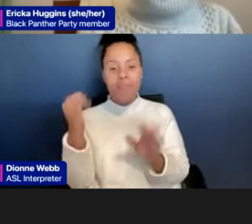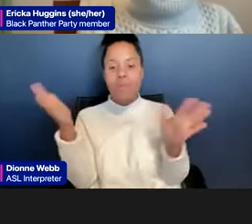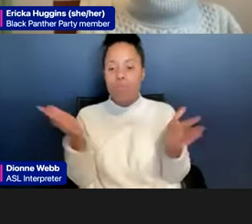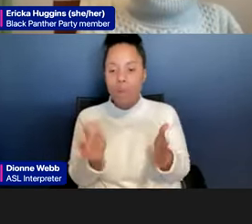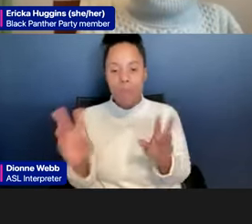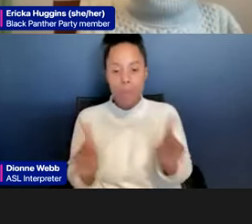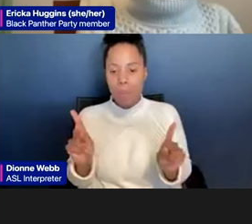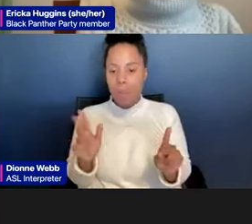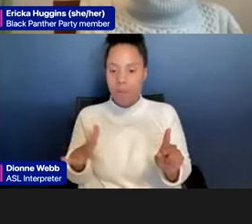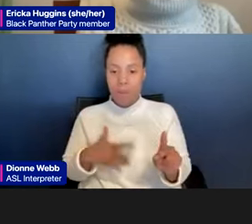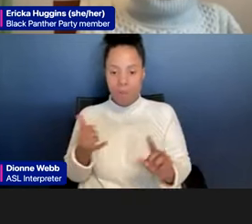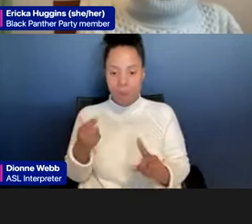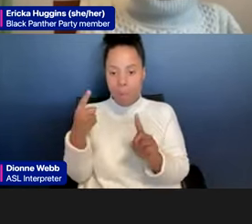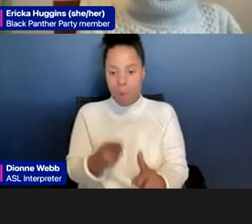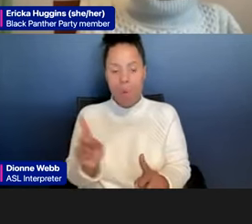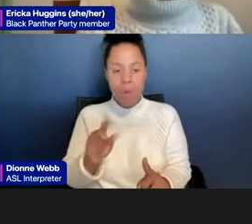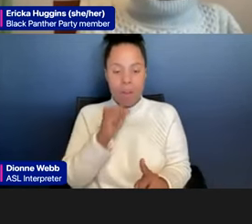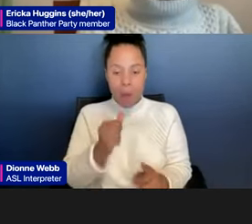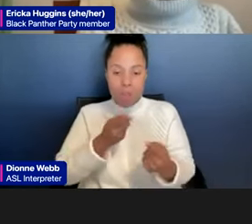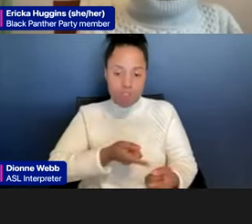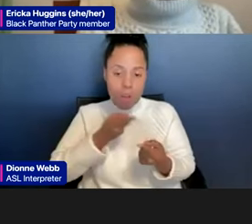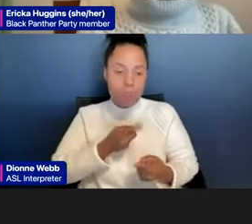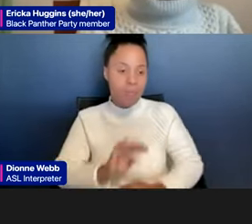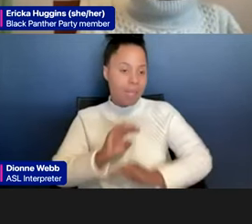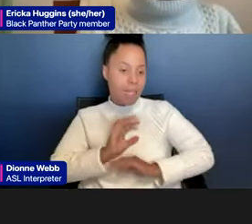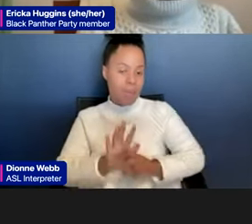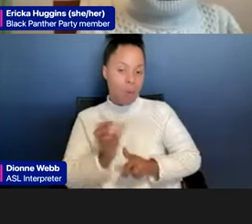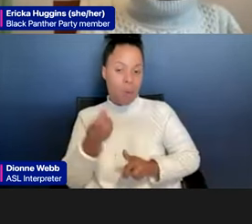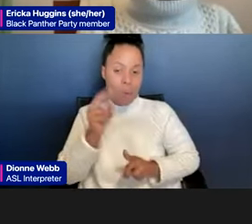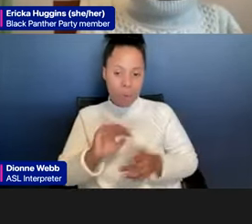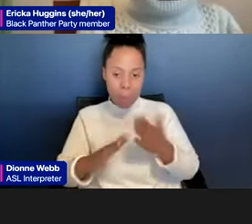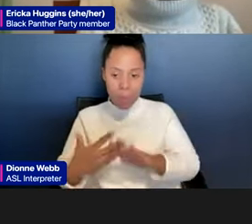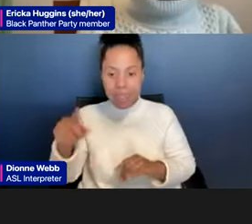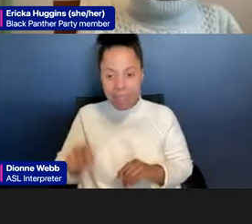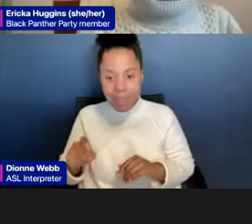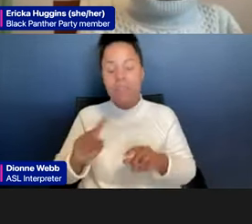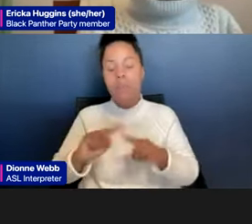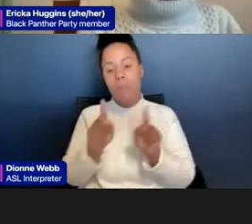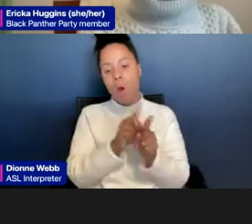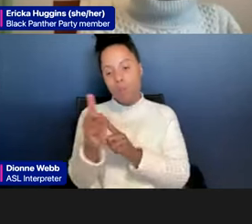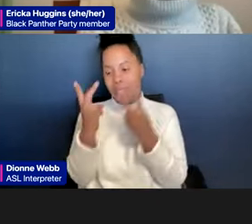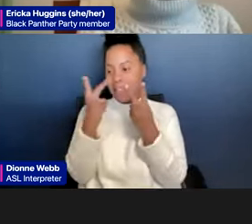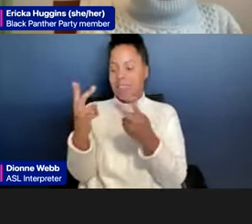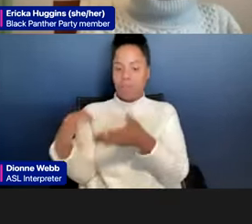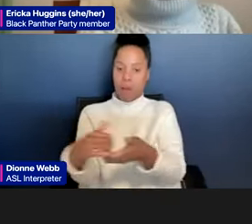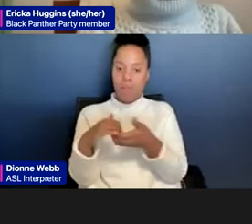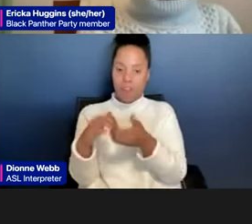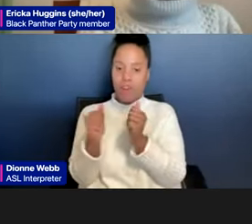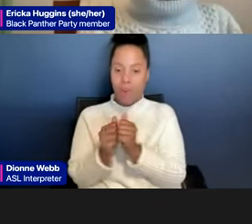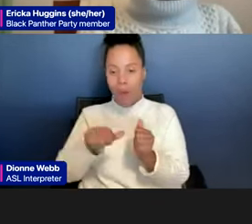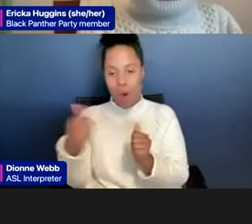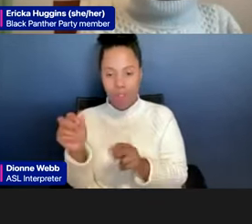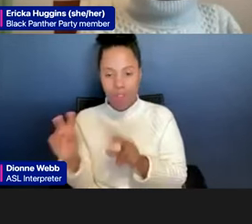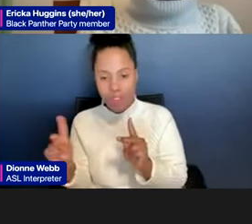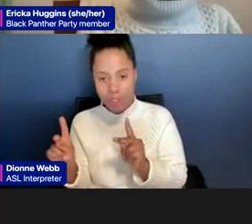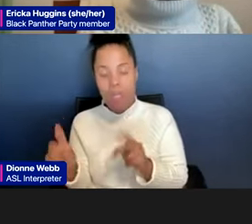to satisfy their own community's needs, but they also see solidarity with others. And kind of